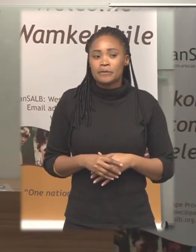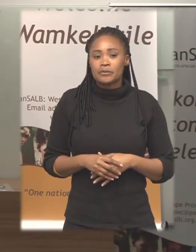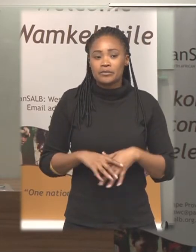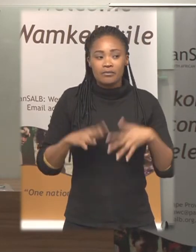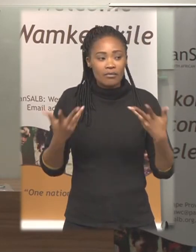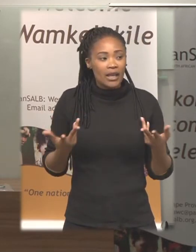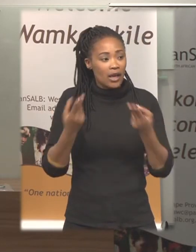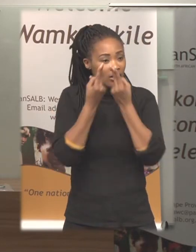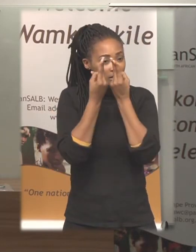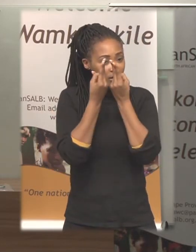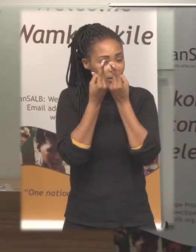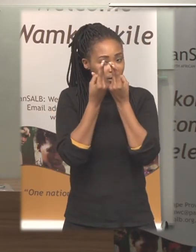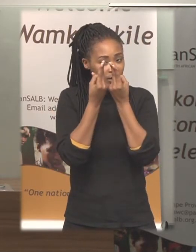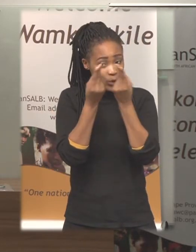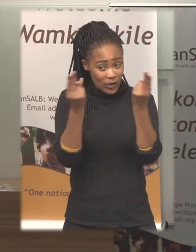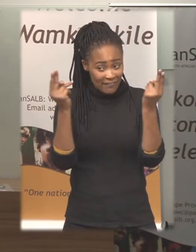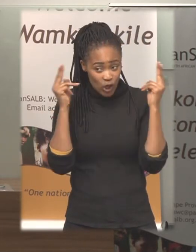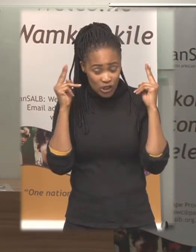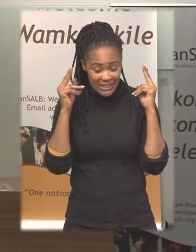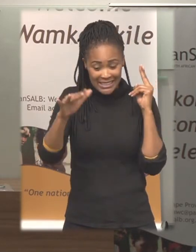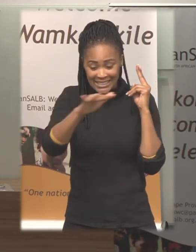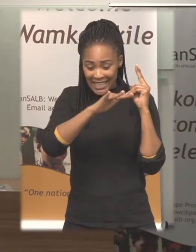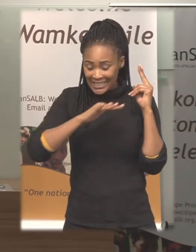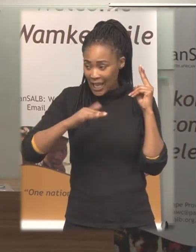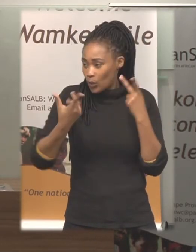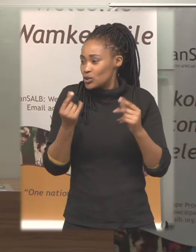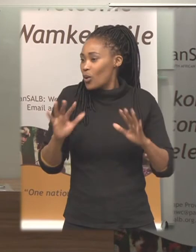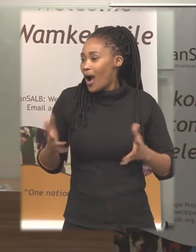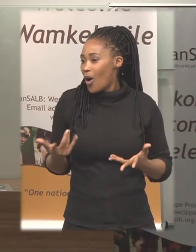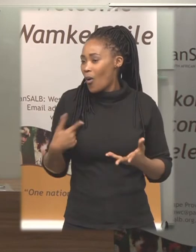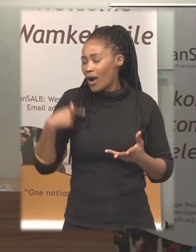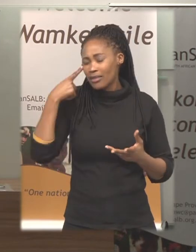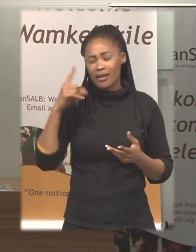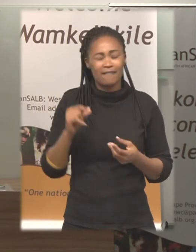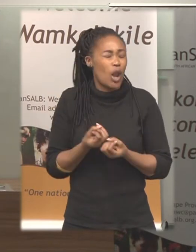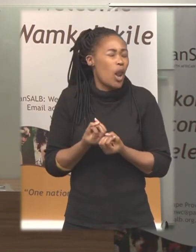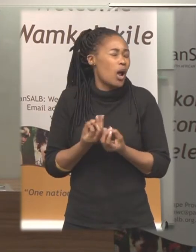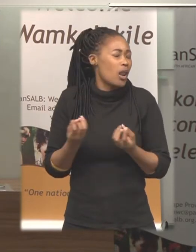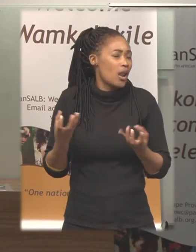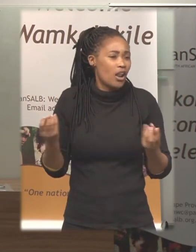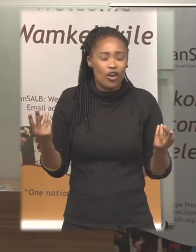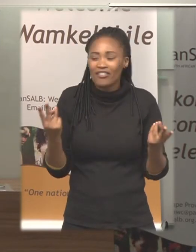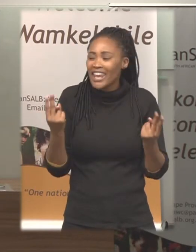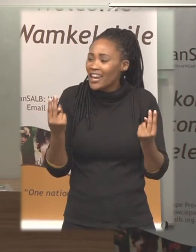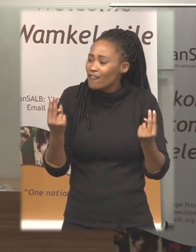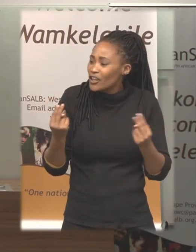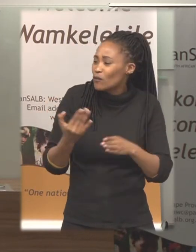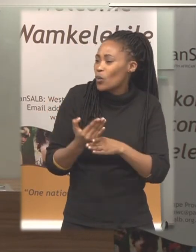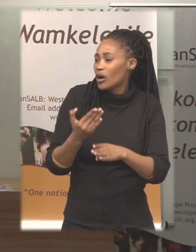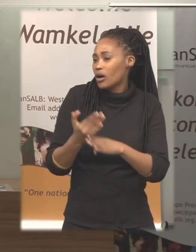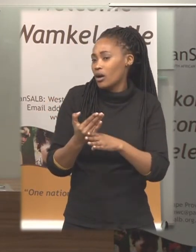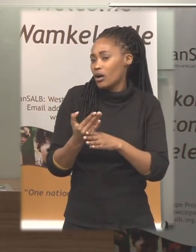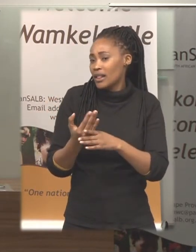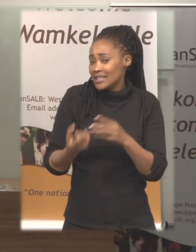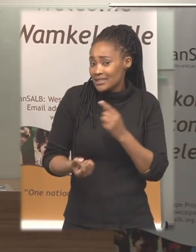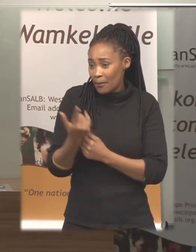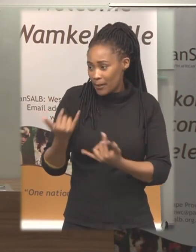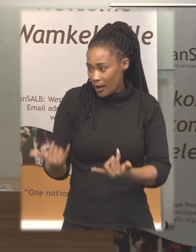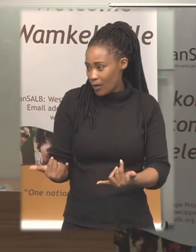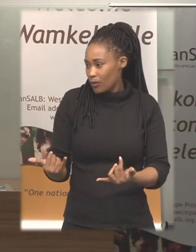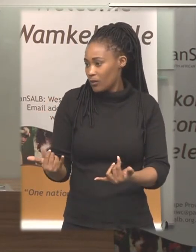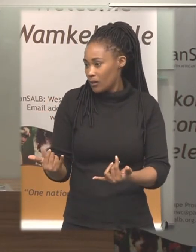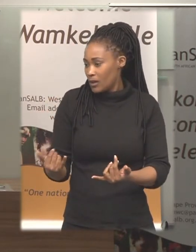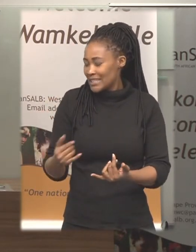the university sector? Well, I think that there is a lot of innovative work that is already going on.